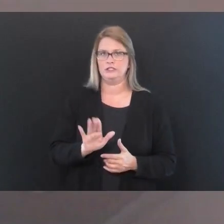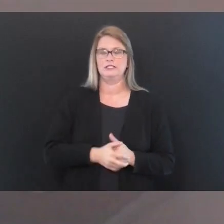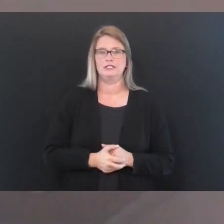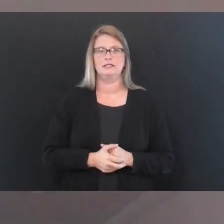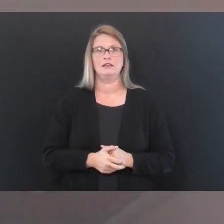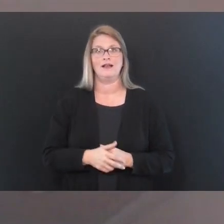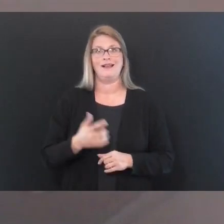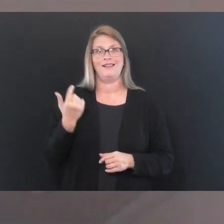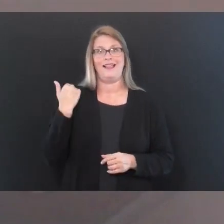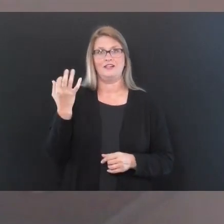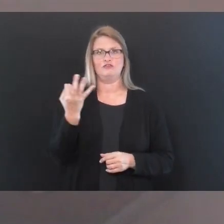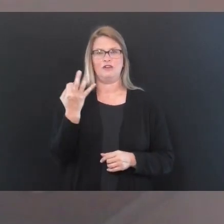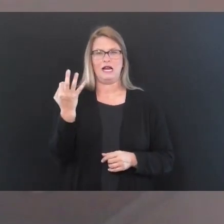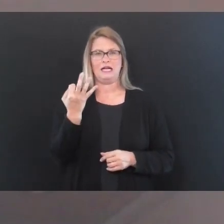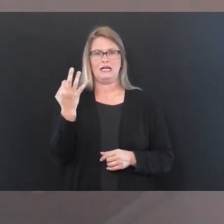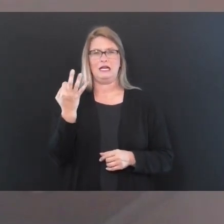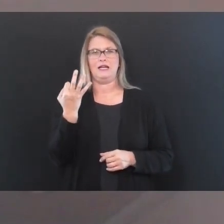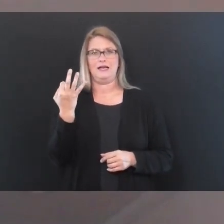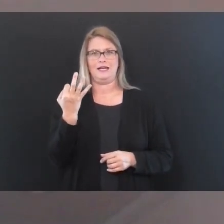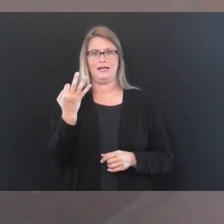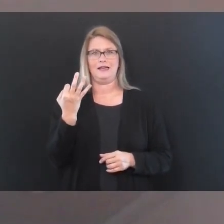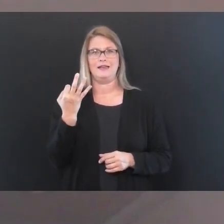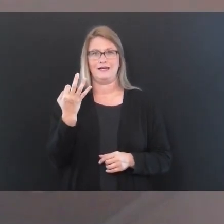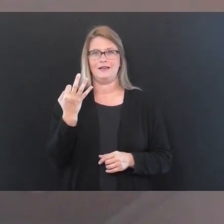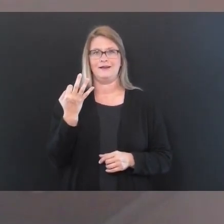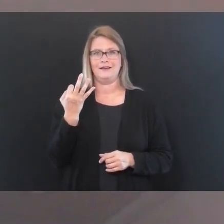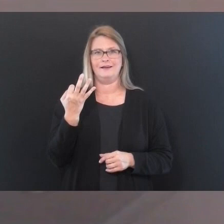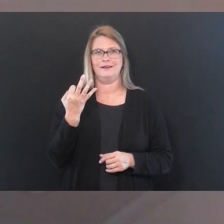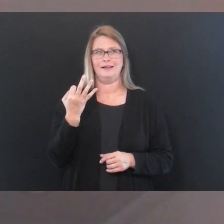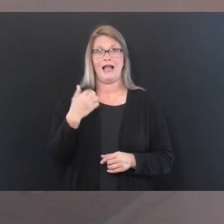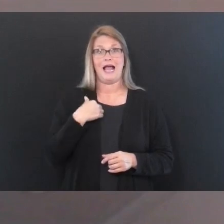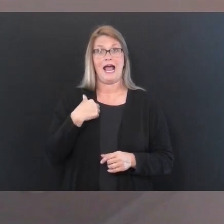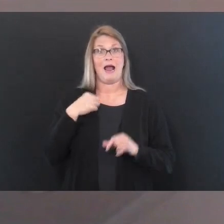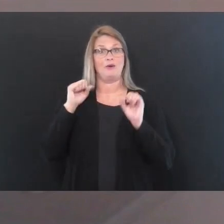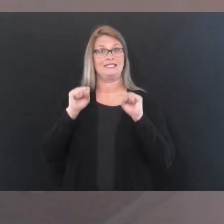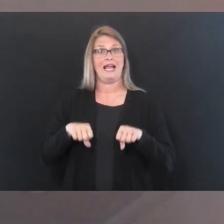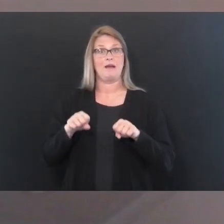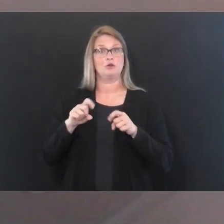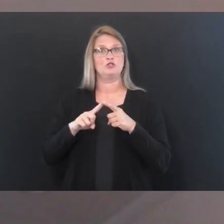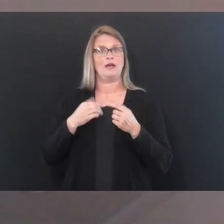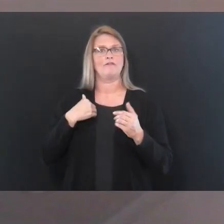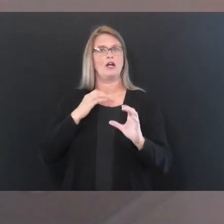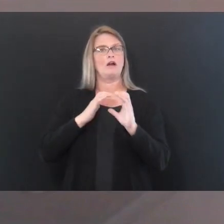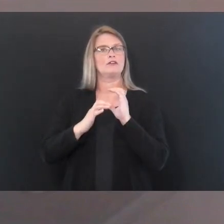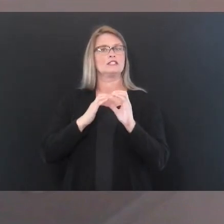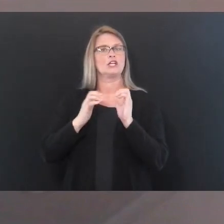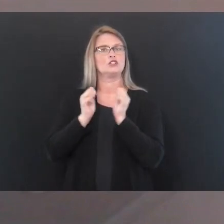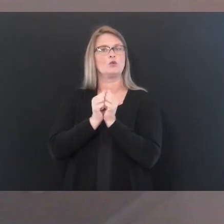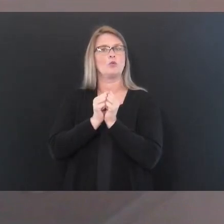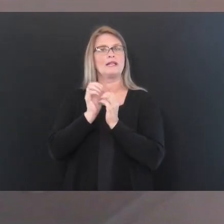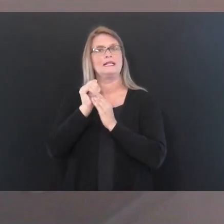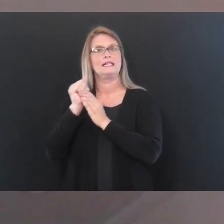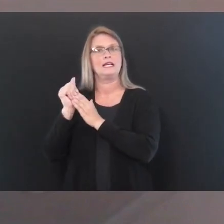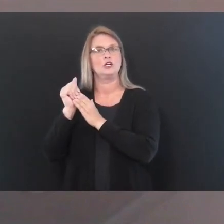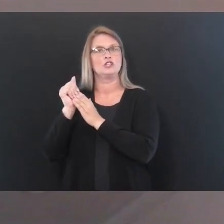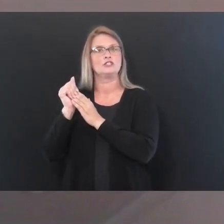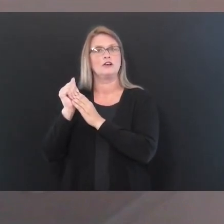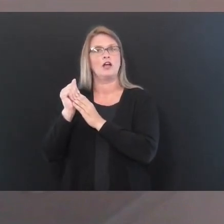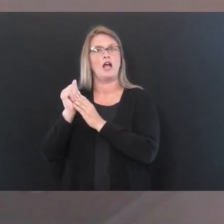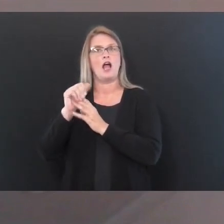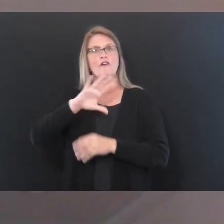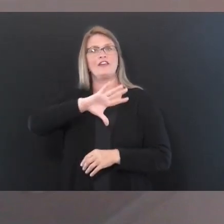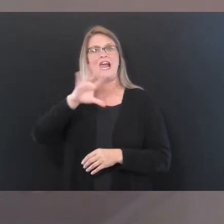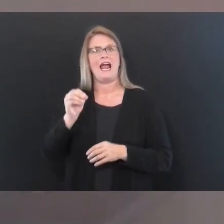On Friday, I think it was Friday, I was able to have a conversation with leaders of the African American